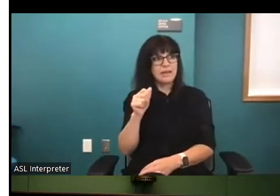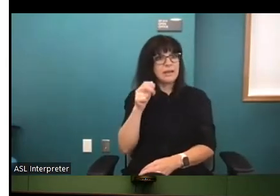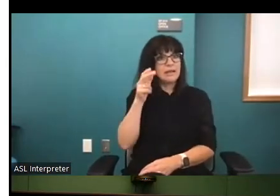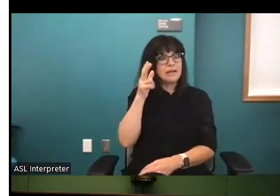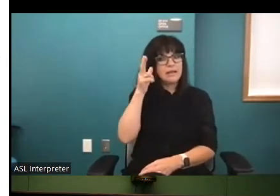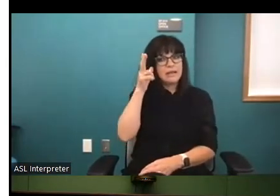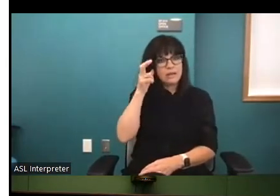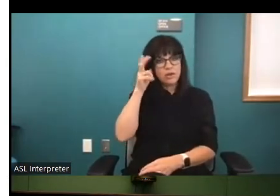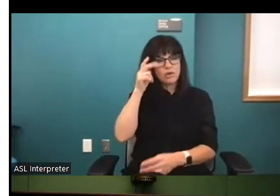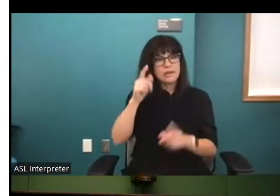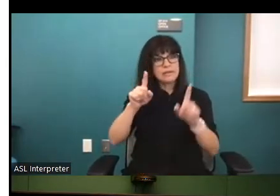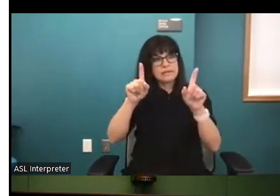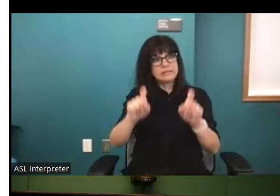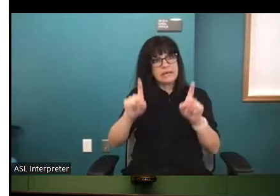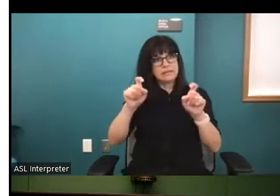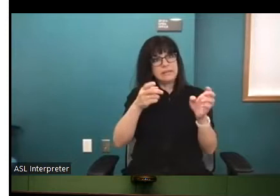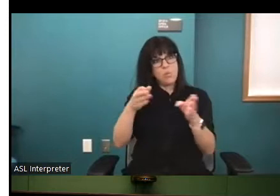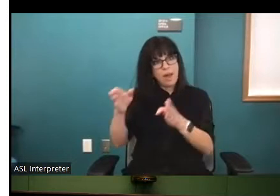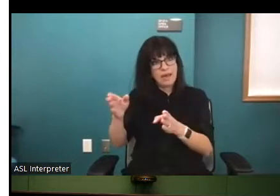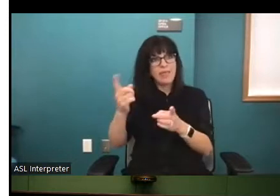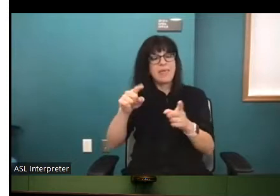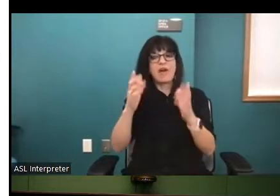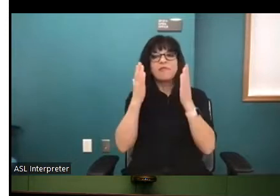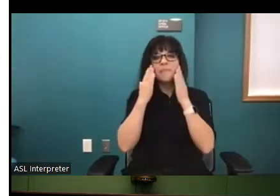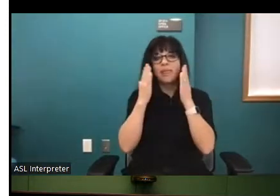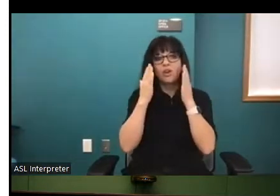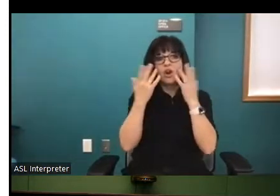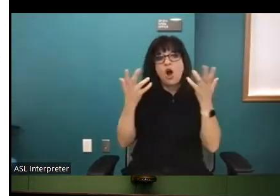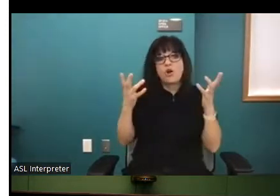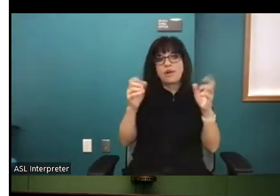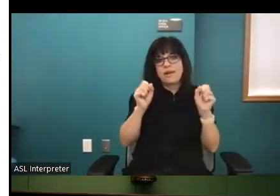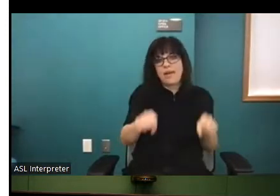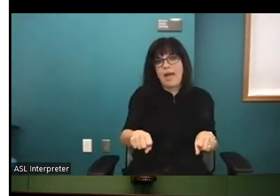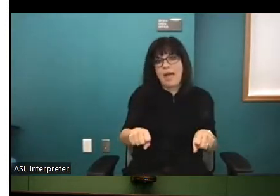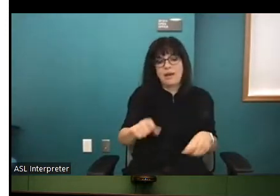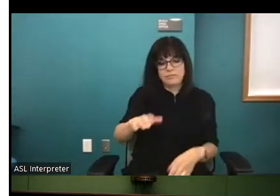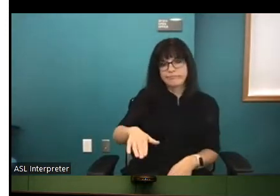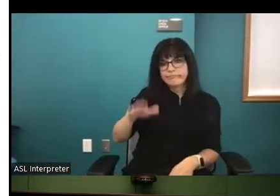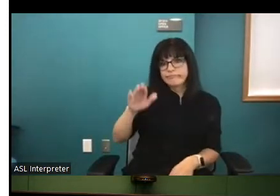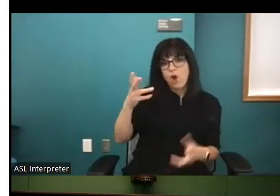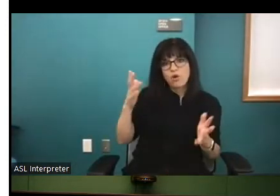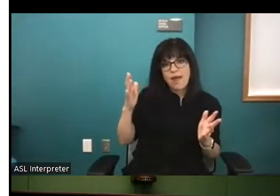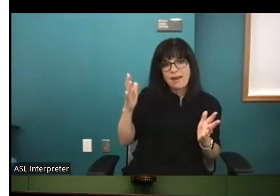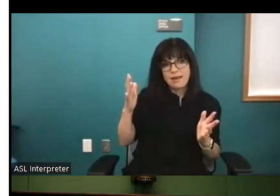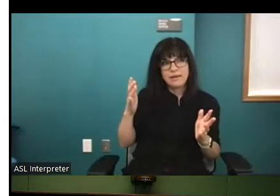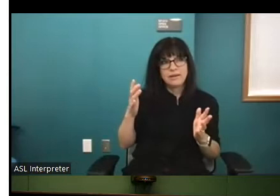testing, ways of testing that they are familiar with. They can already do these things. They've already done these things.